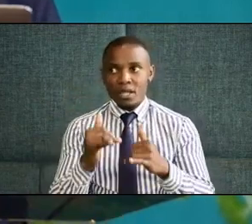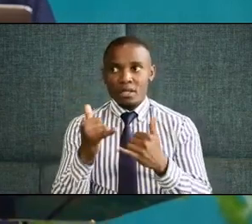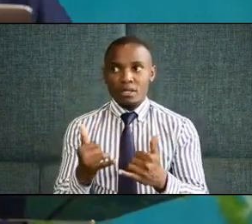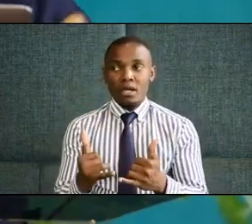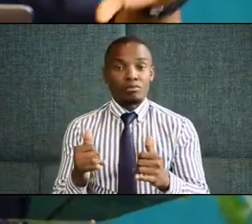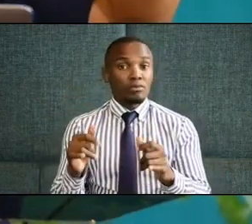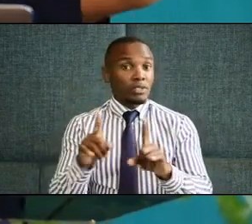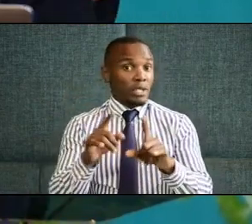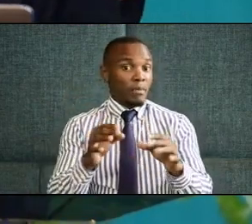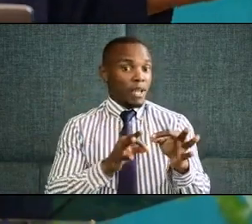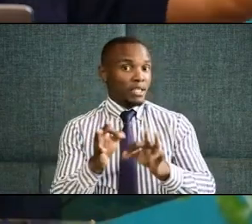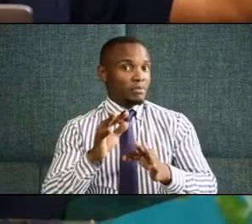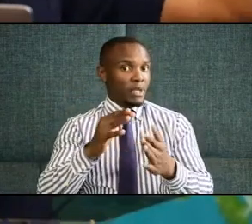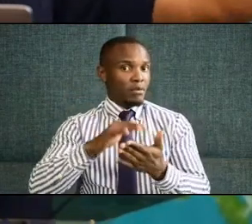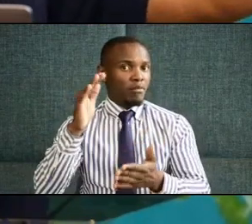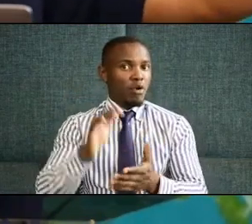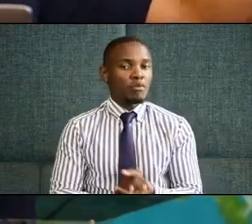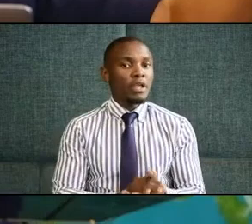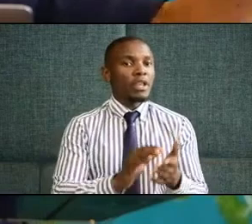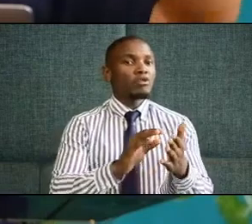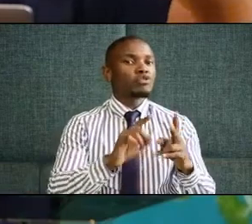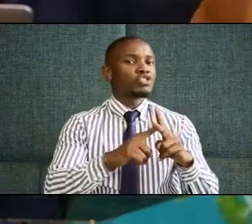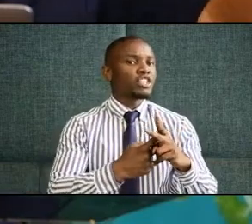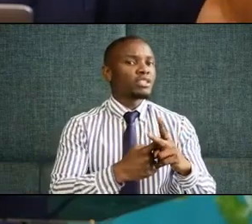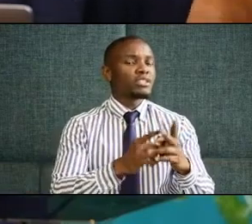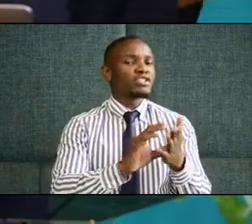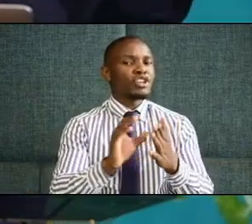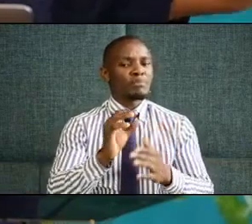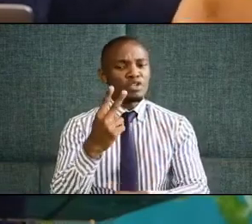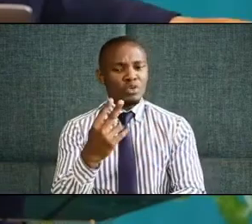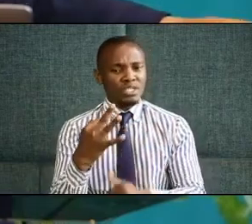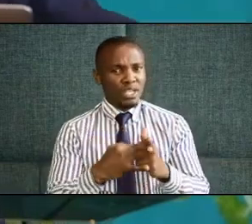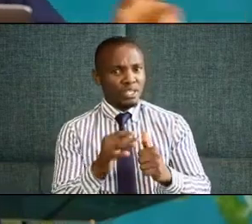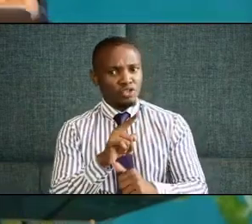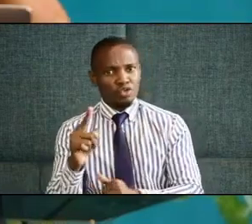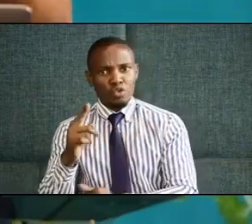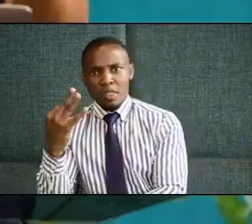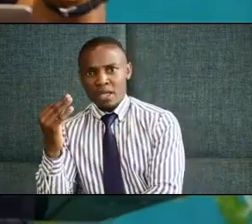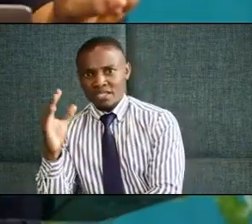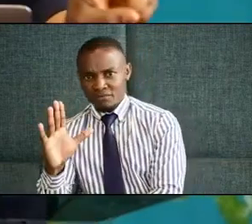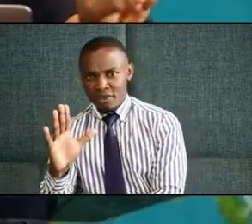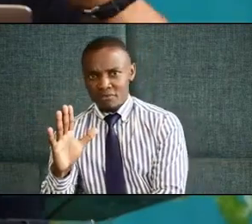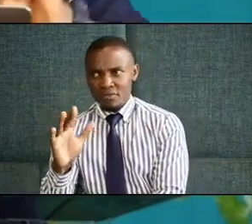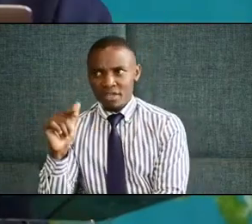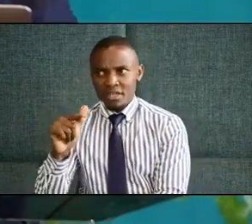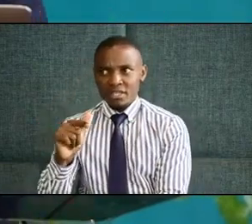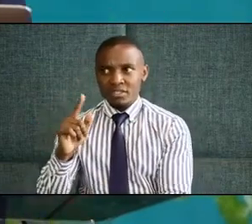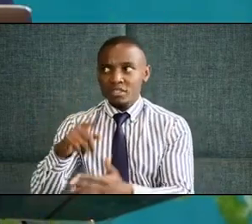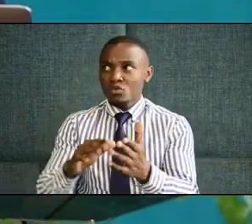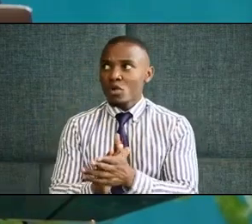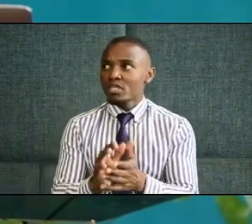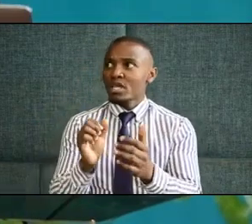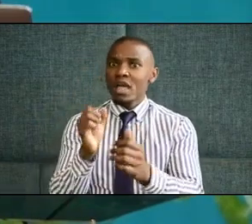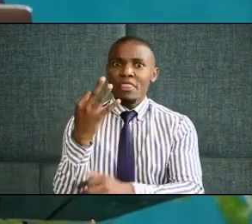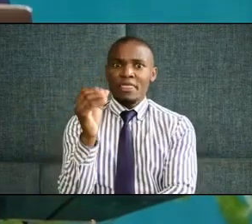background. From Genesis chapter 28 to Genesis chapter 35 is about 30 years.